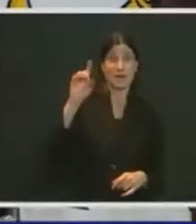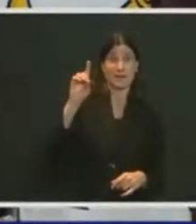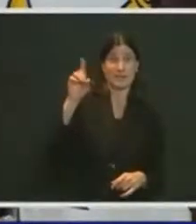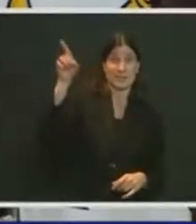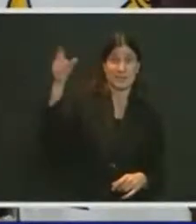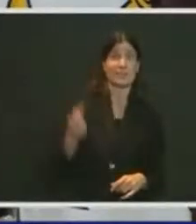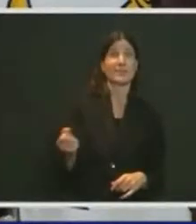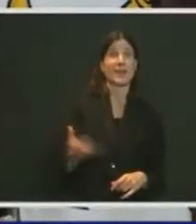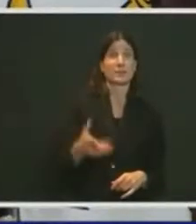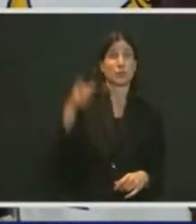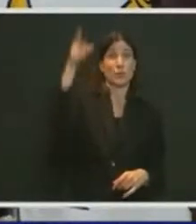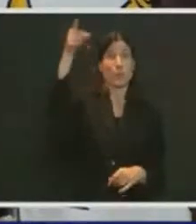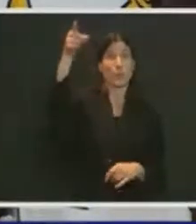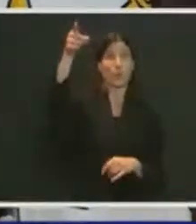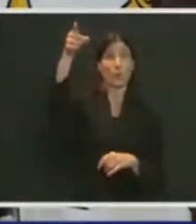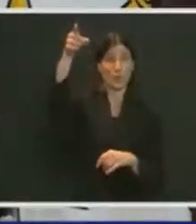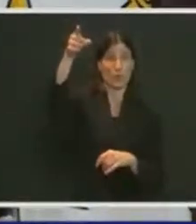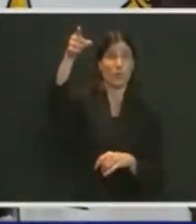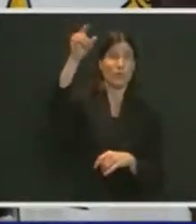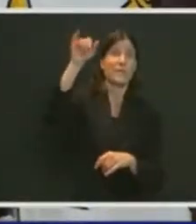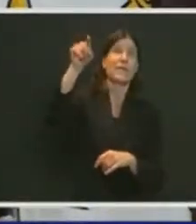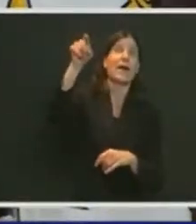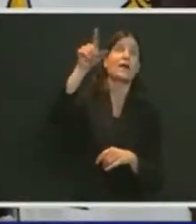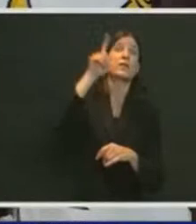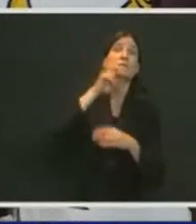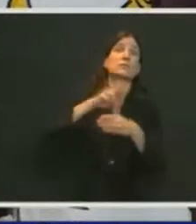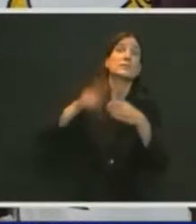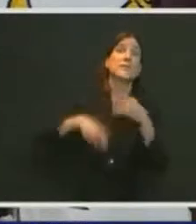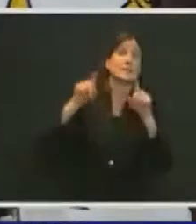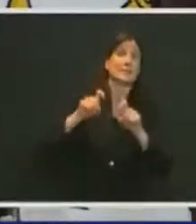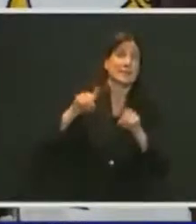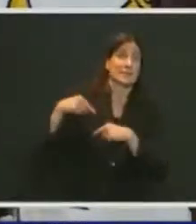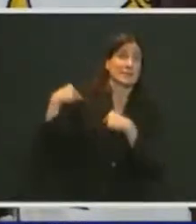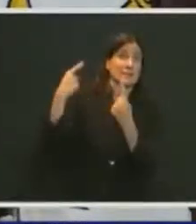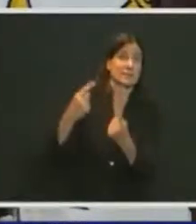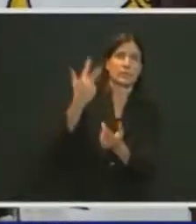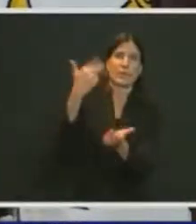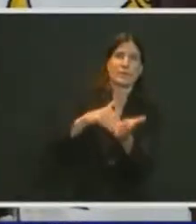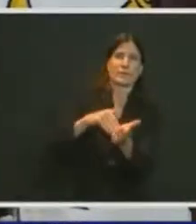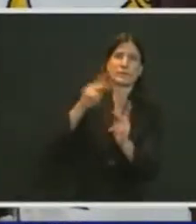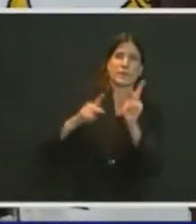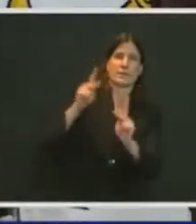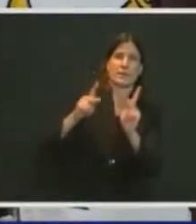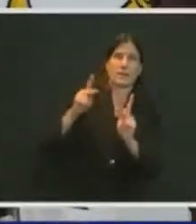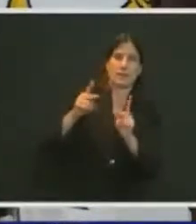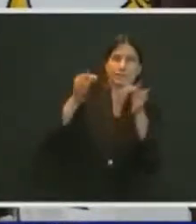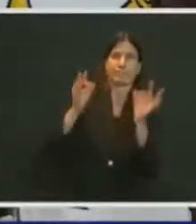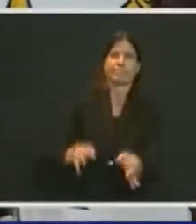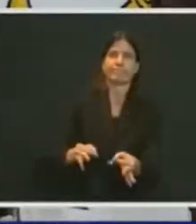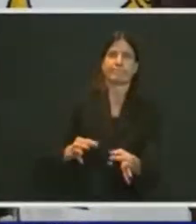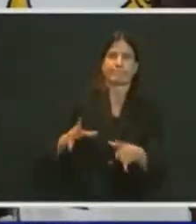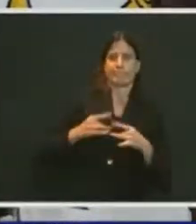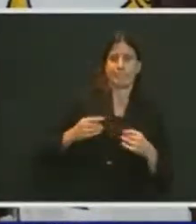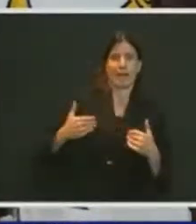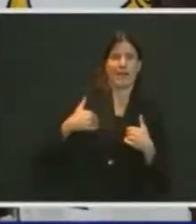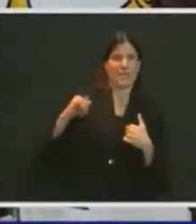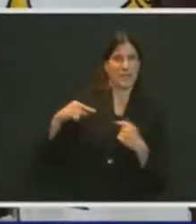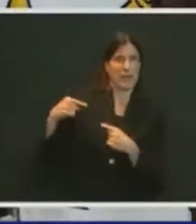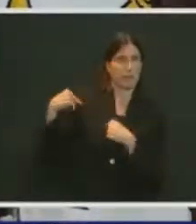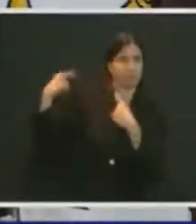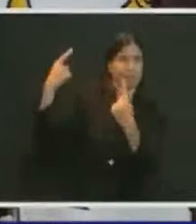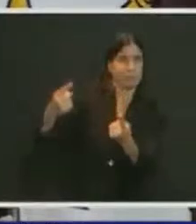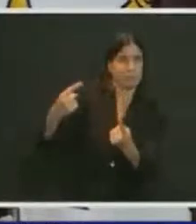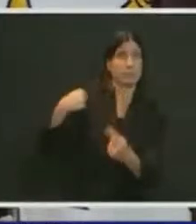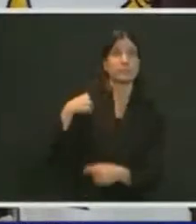Rhode Islanders positive. So thank God we've had it, because that's 3,000 people we could get care for and isolate. All